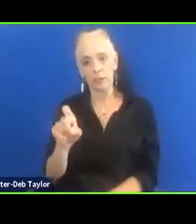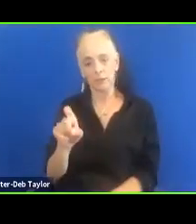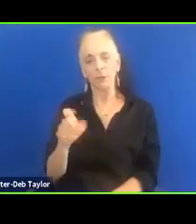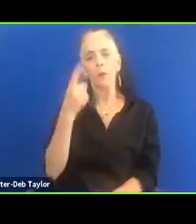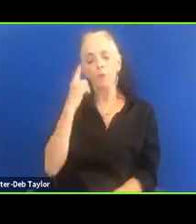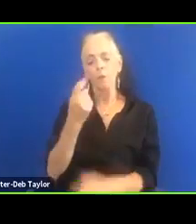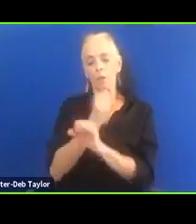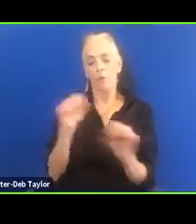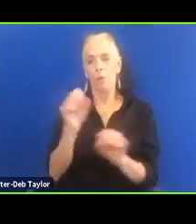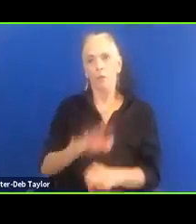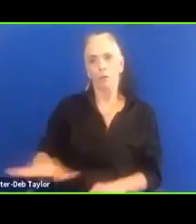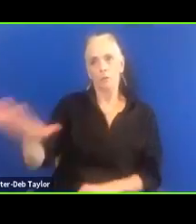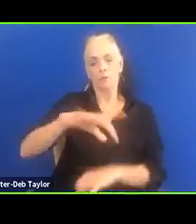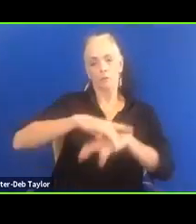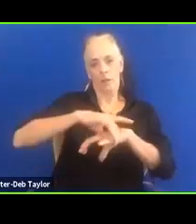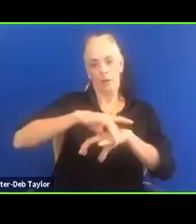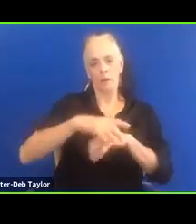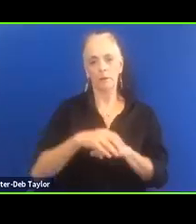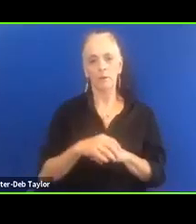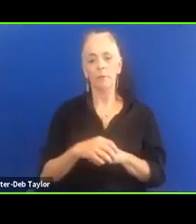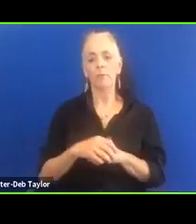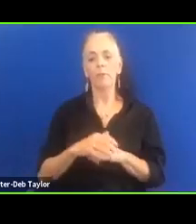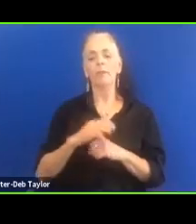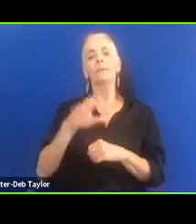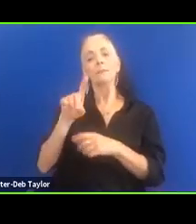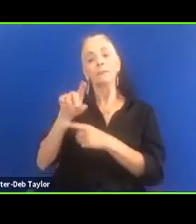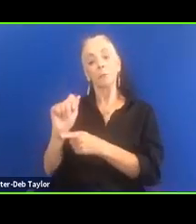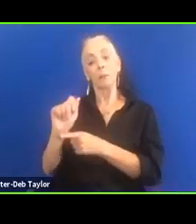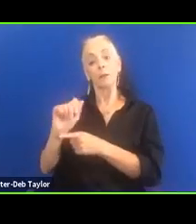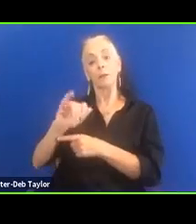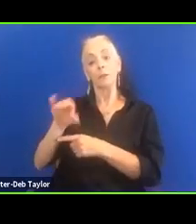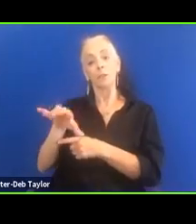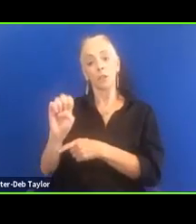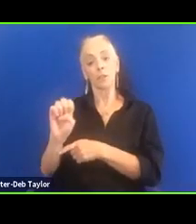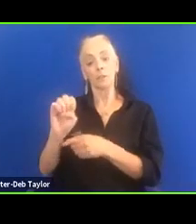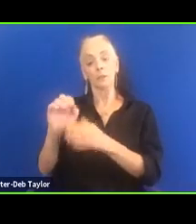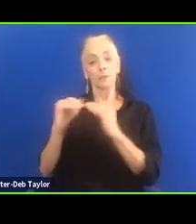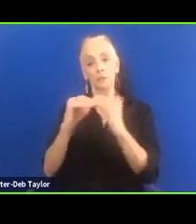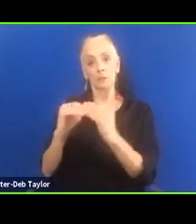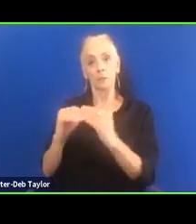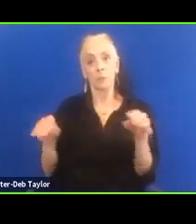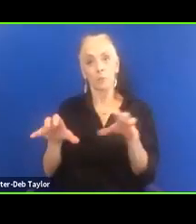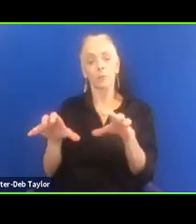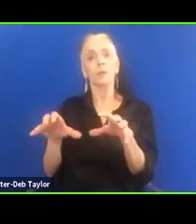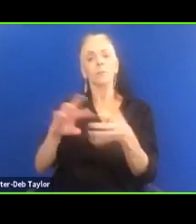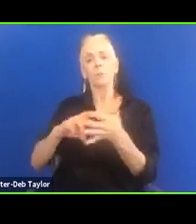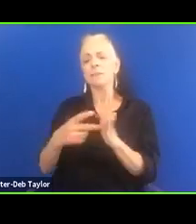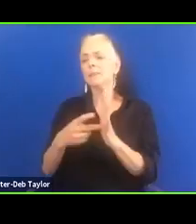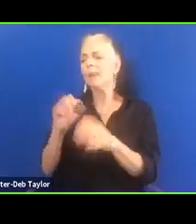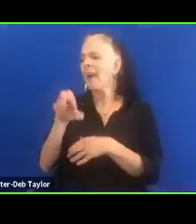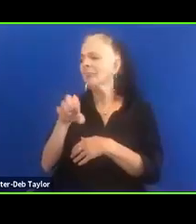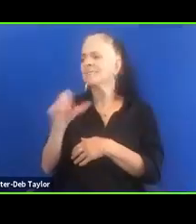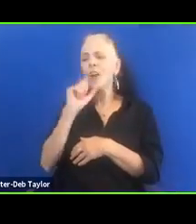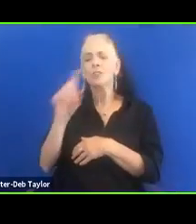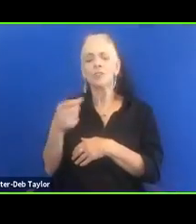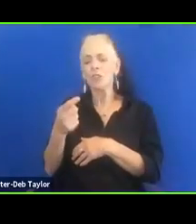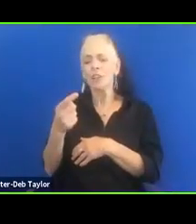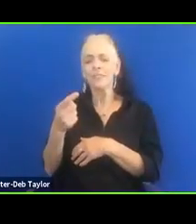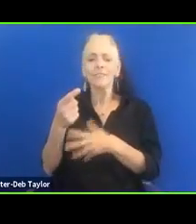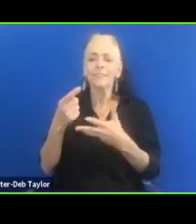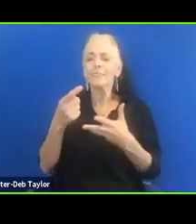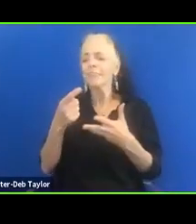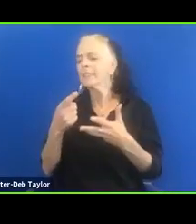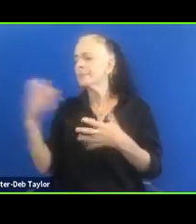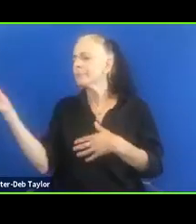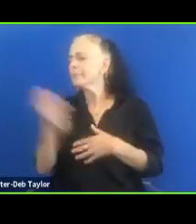planet. Our comrades in the disability justice movement teach us that access is not just about logistics, but a collective responsibility